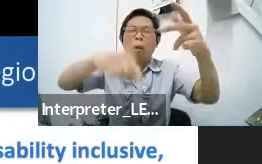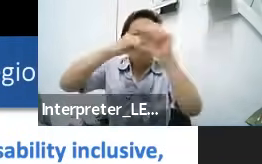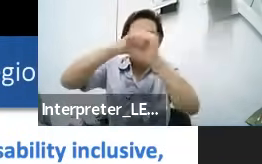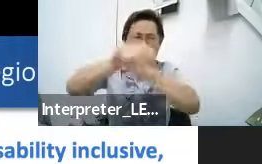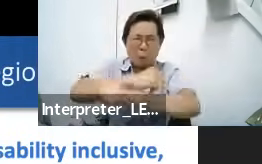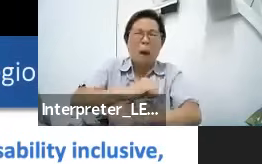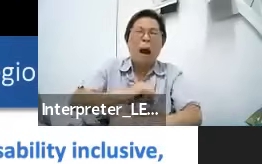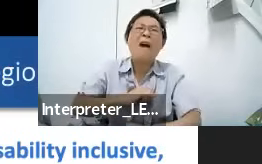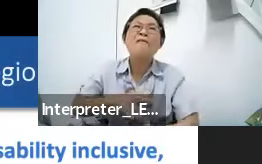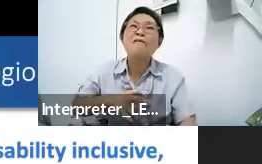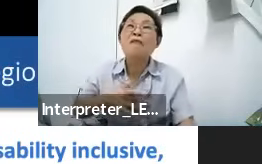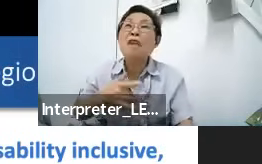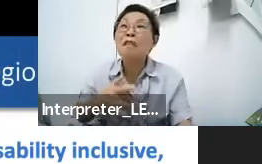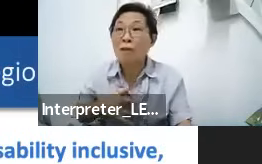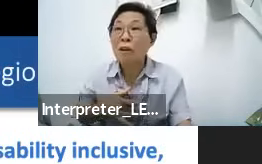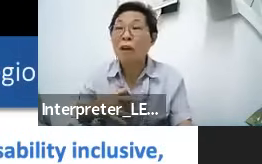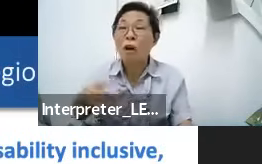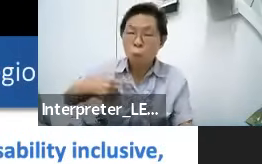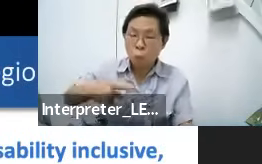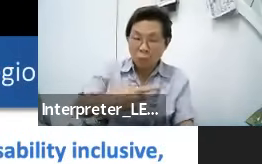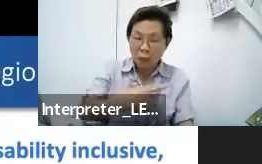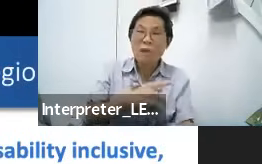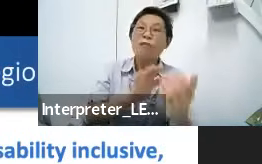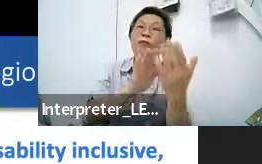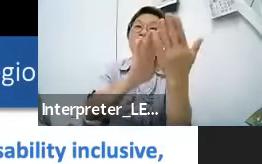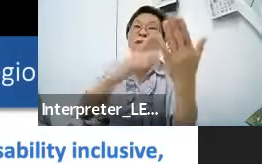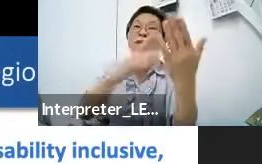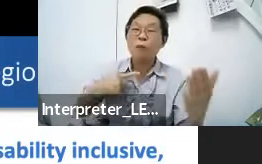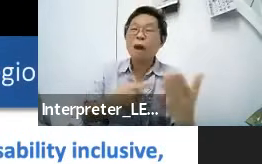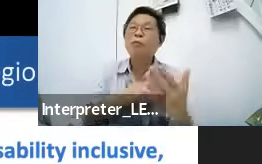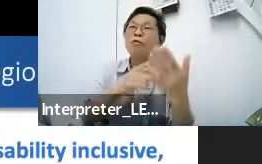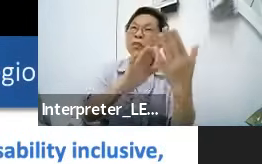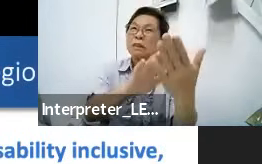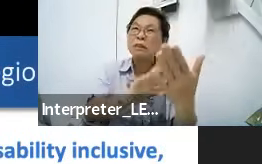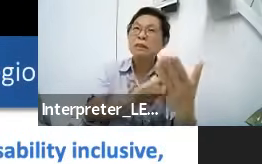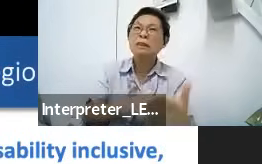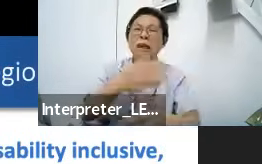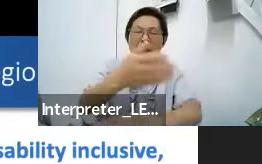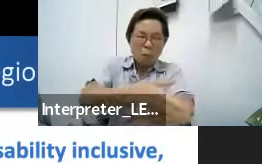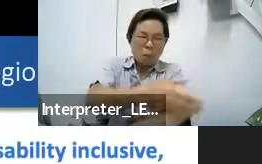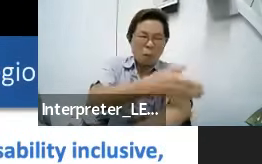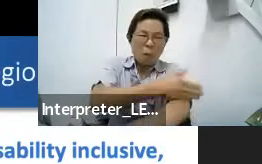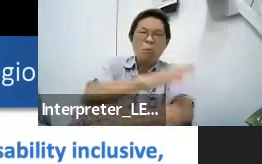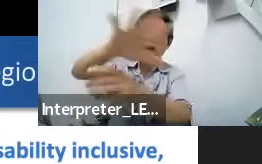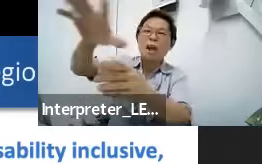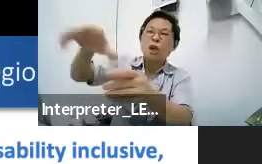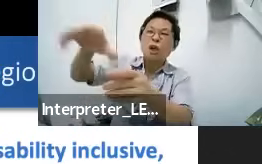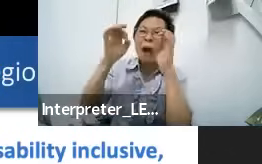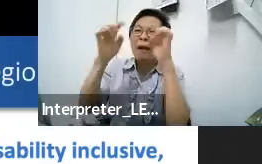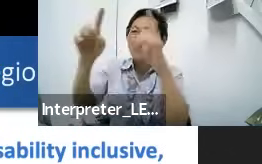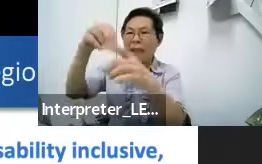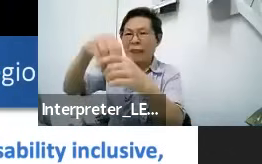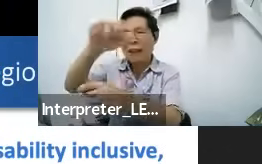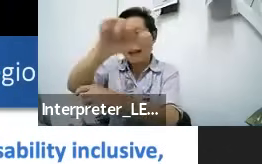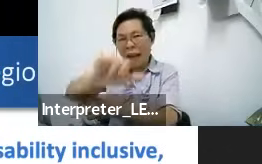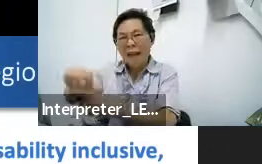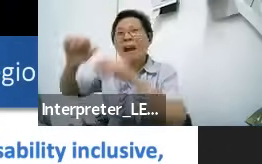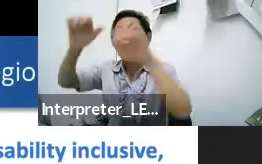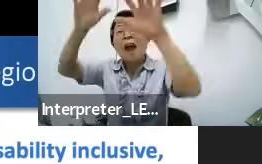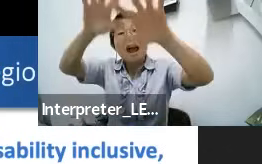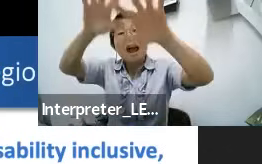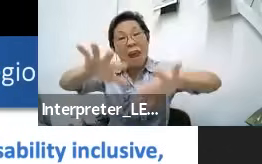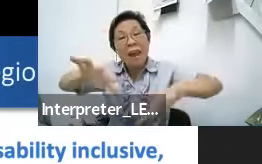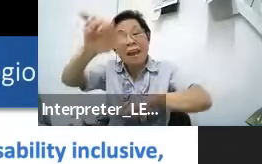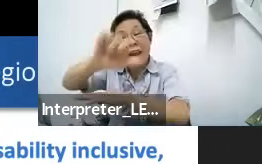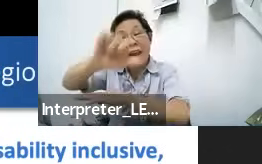feel we are facing in terms of advancing inclusive education in the Asia-Pacific region.